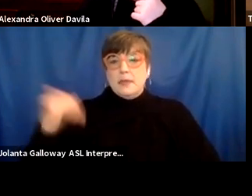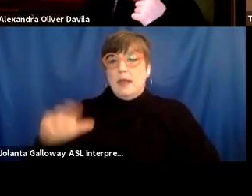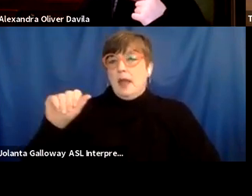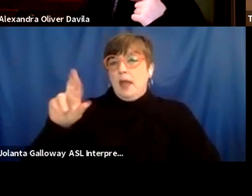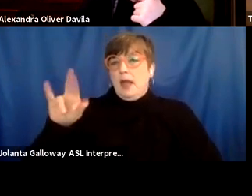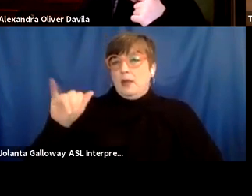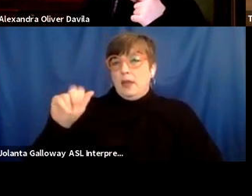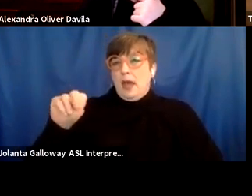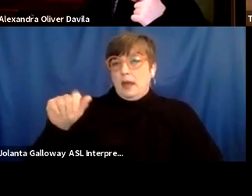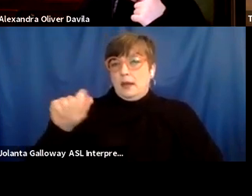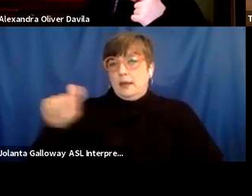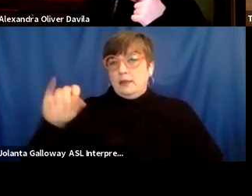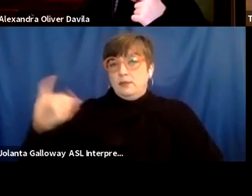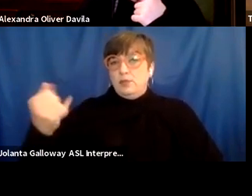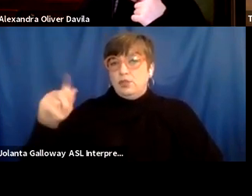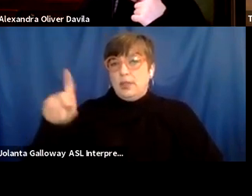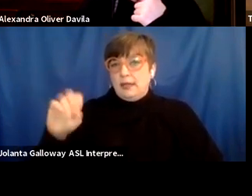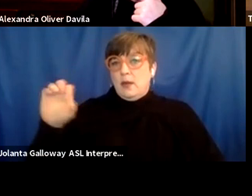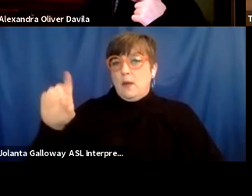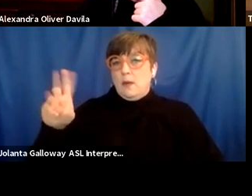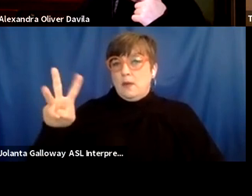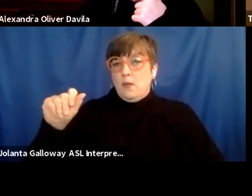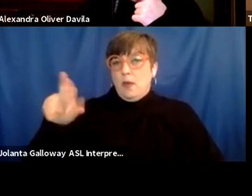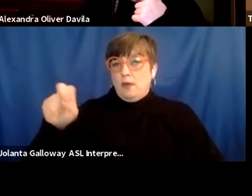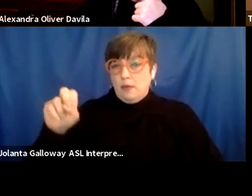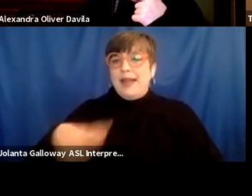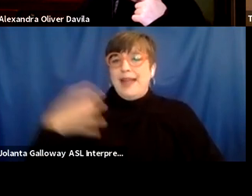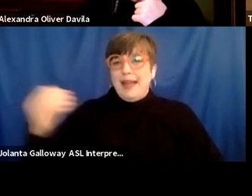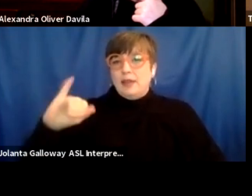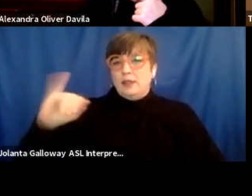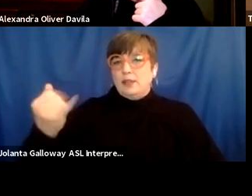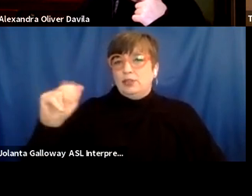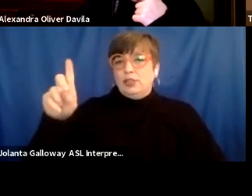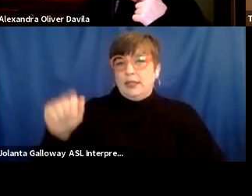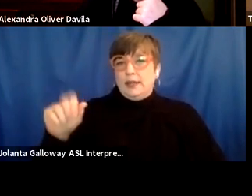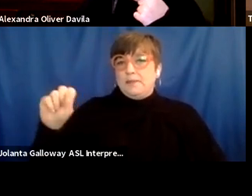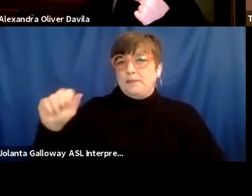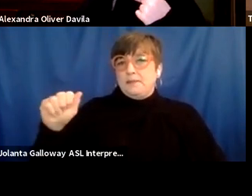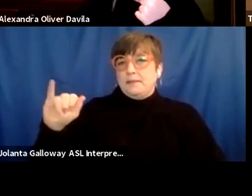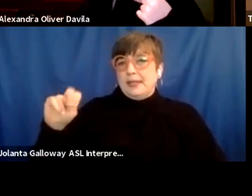Adwara and Jada St. Louis.